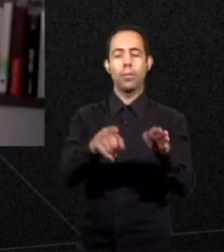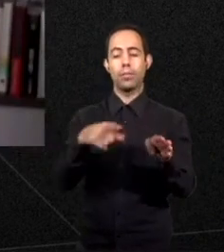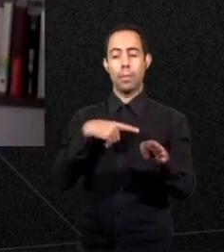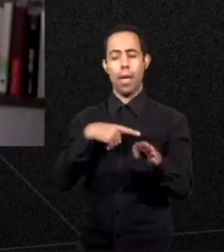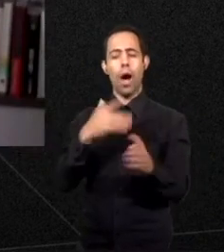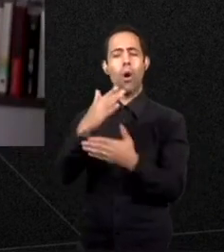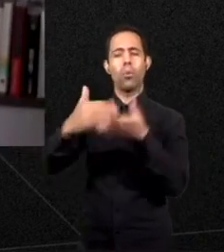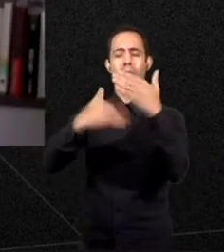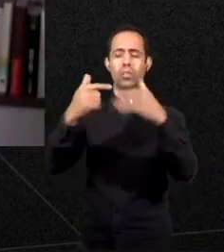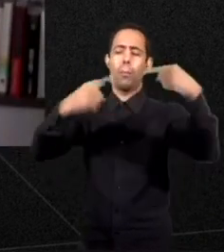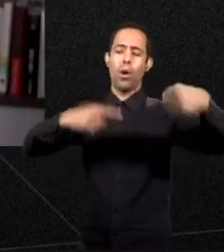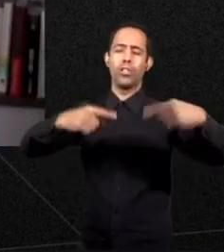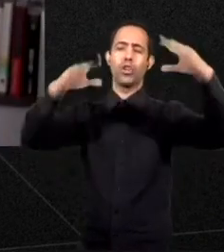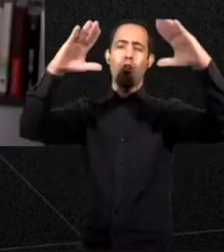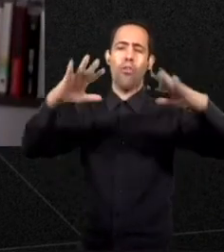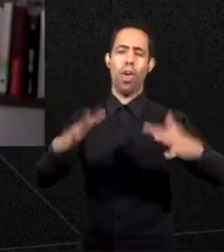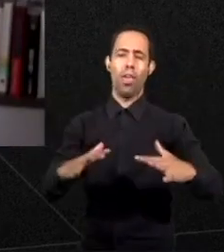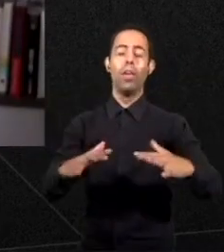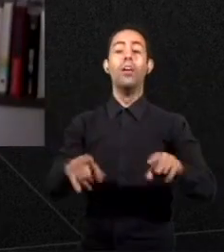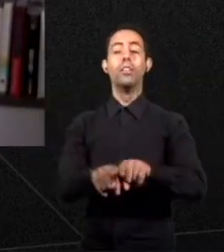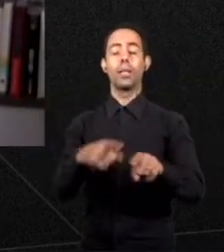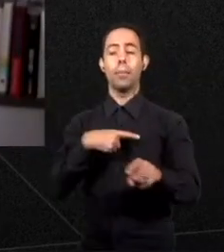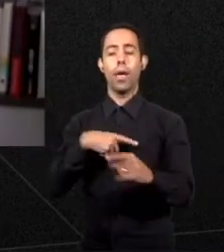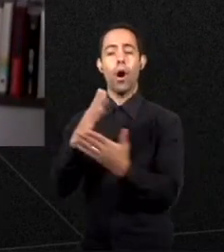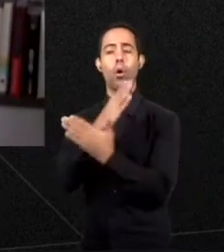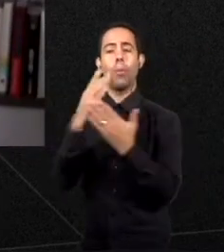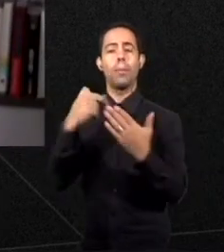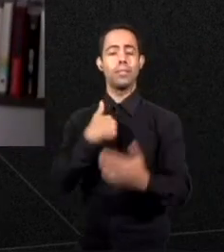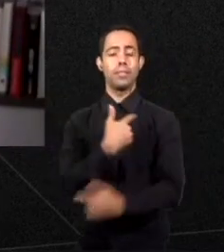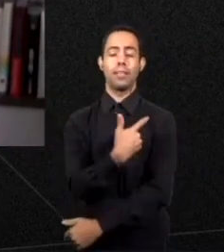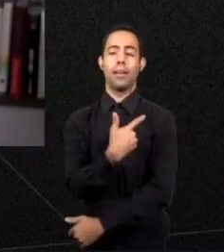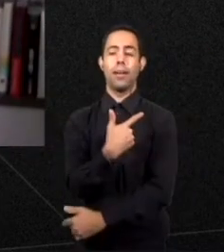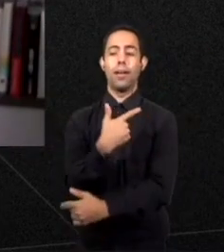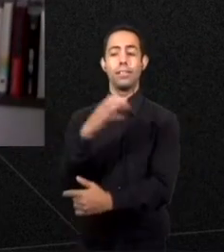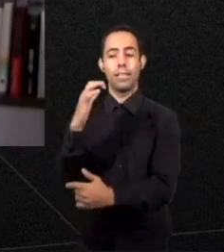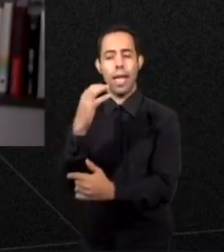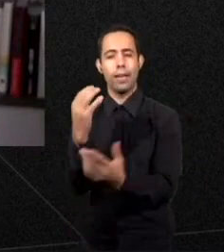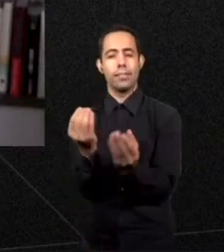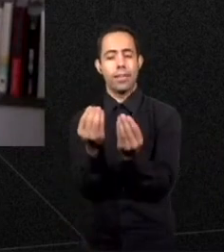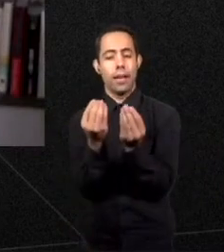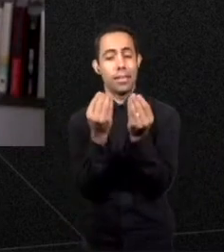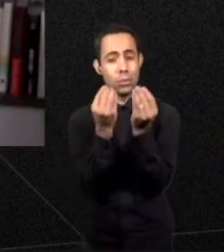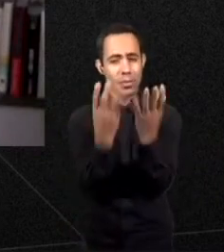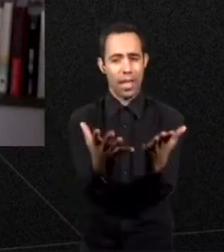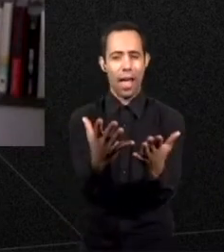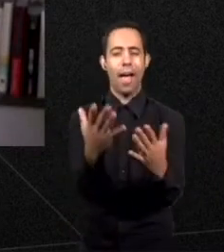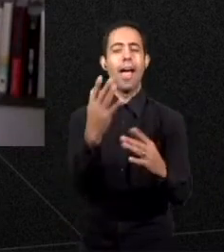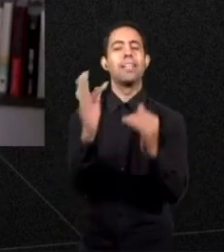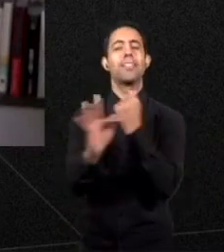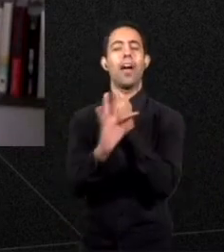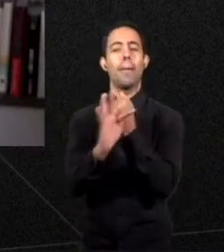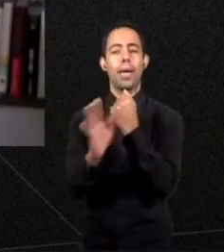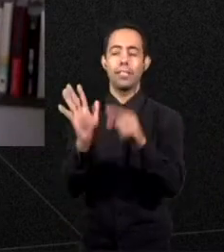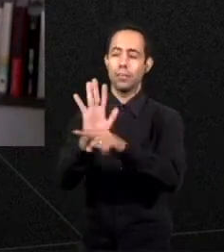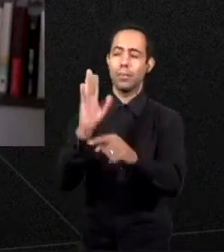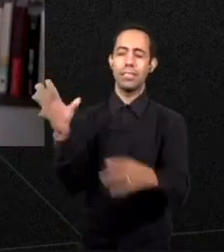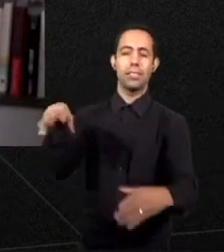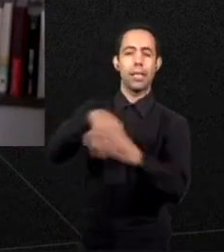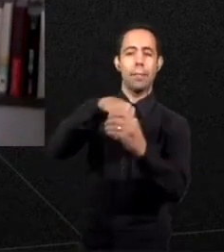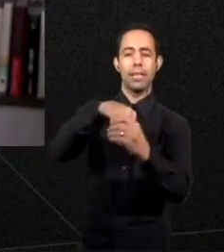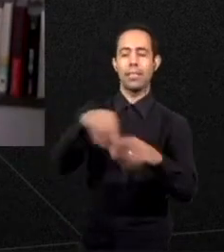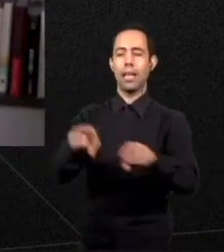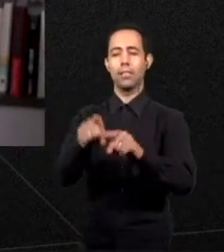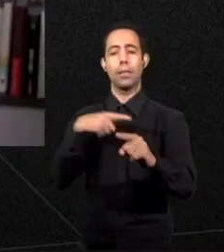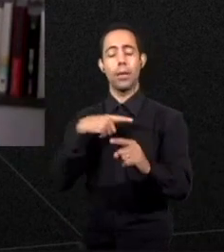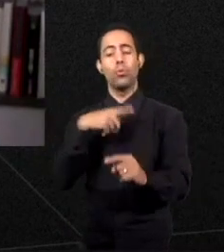These tools that science gives us, they need to be implemented, they need to be used correctly.